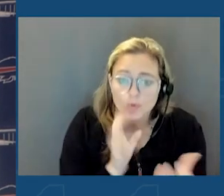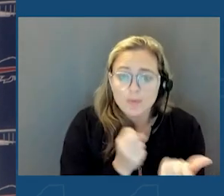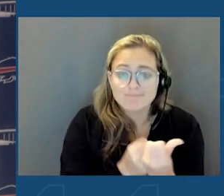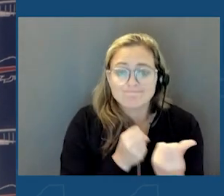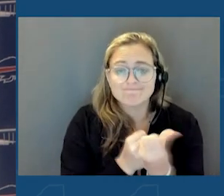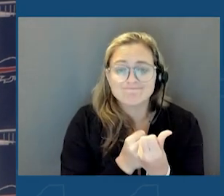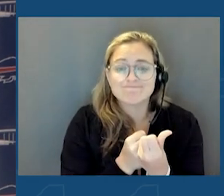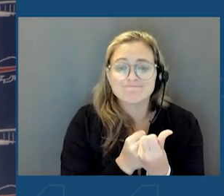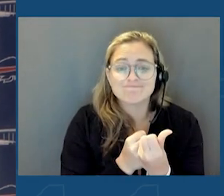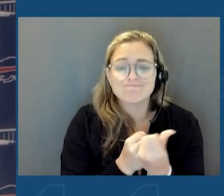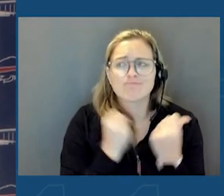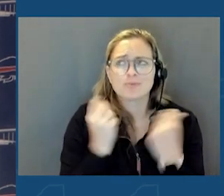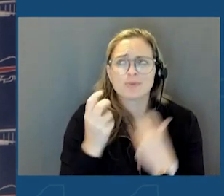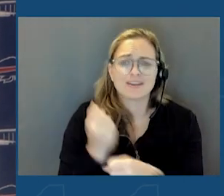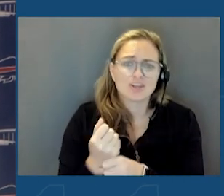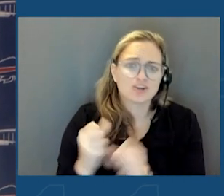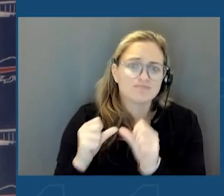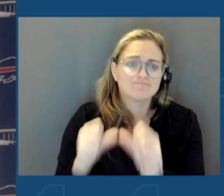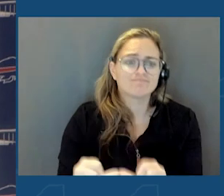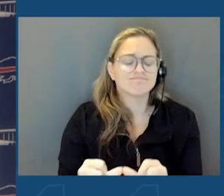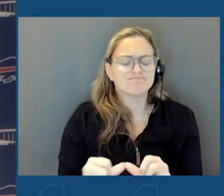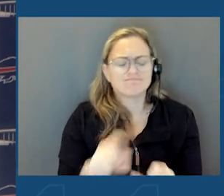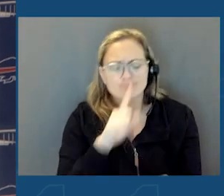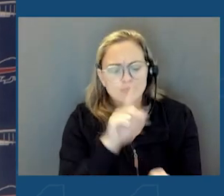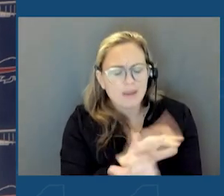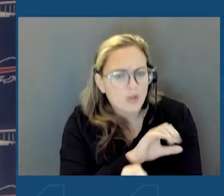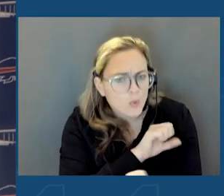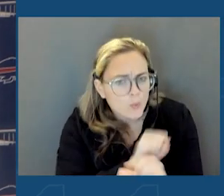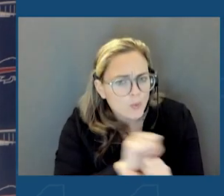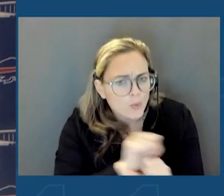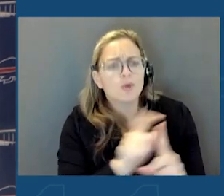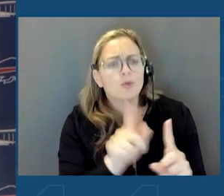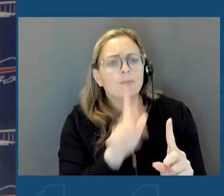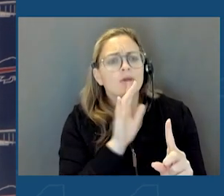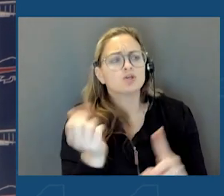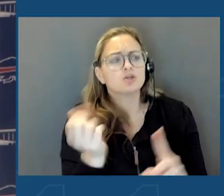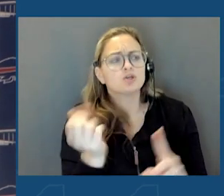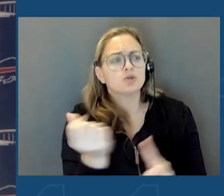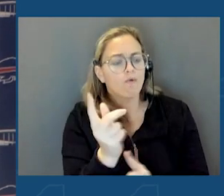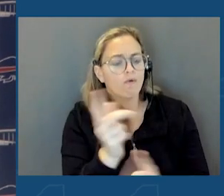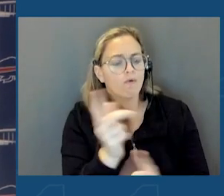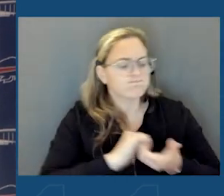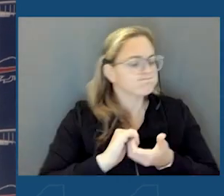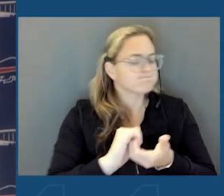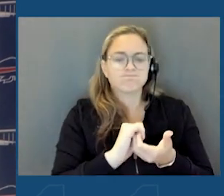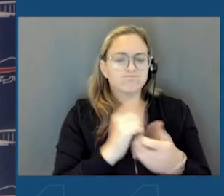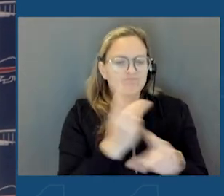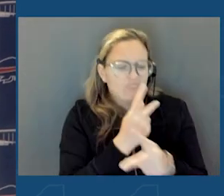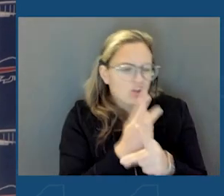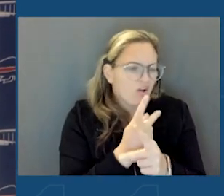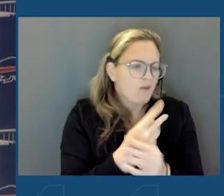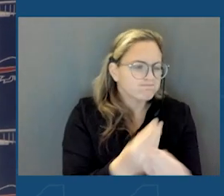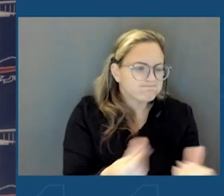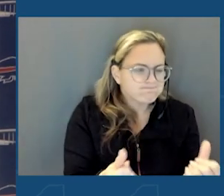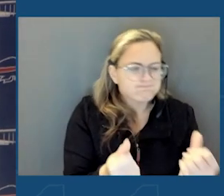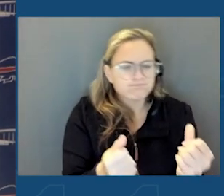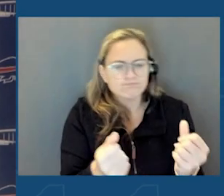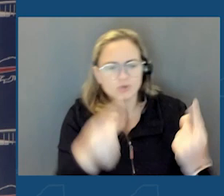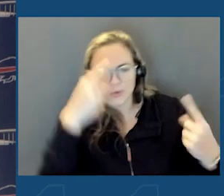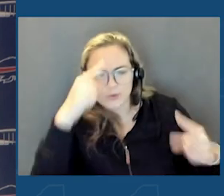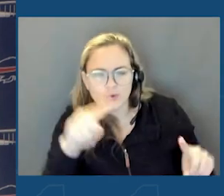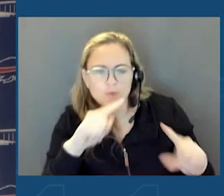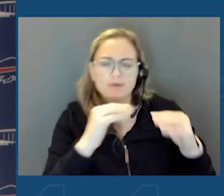come. It took a lot of dedicated work and commitment among all the partners to hammer out an agreement that was fair and